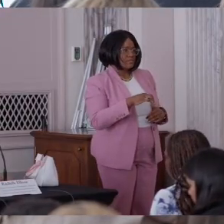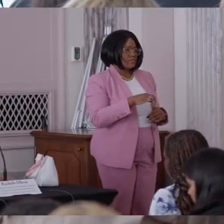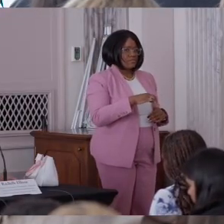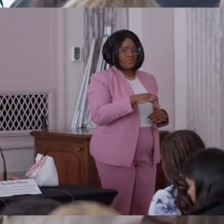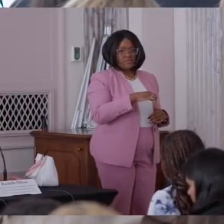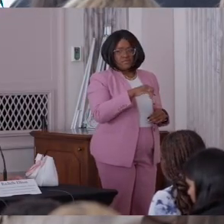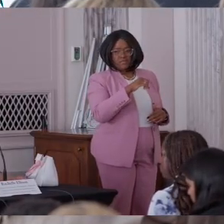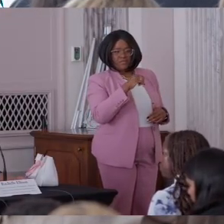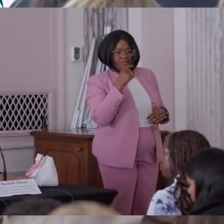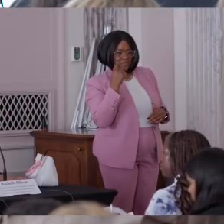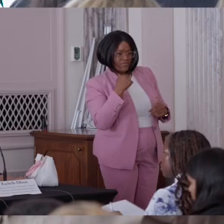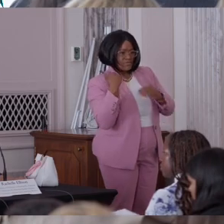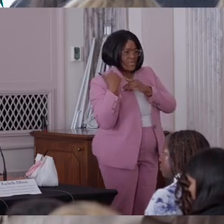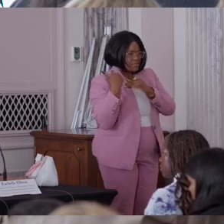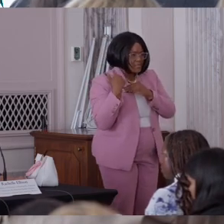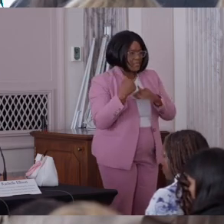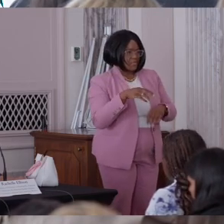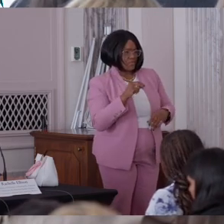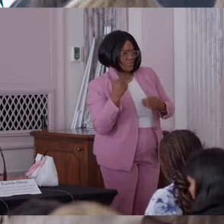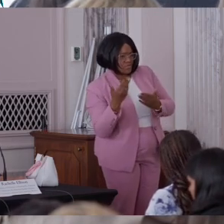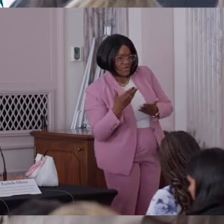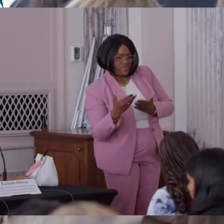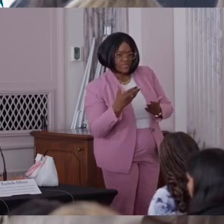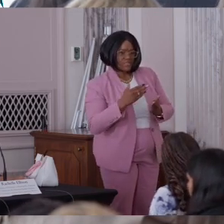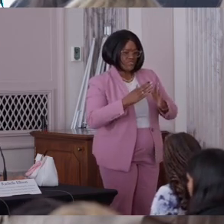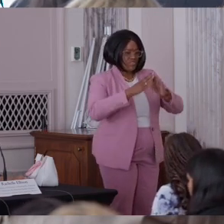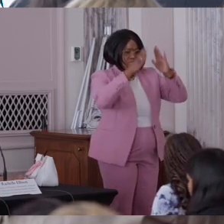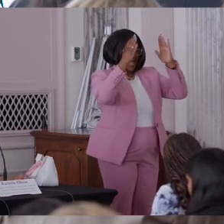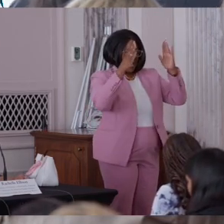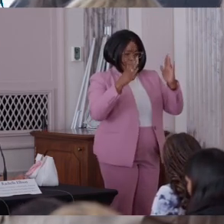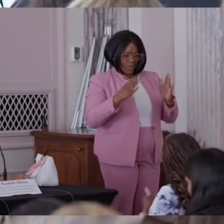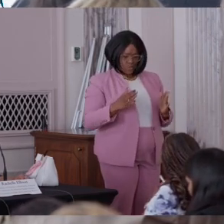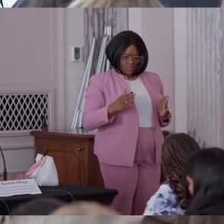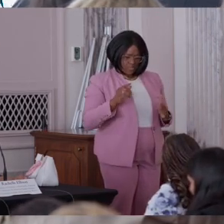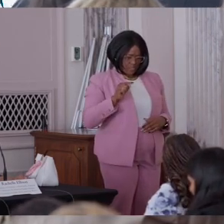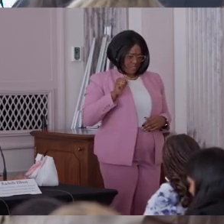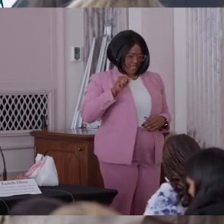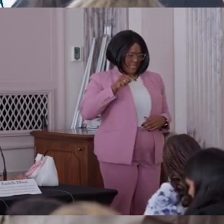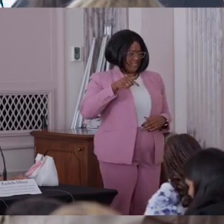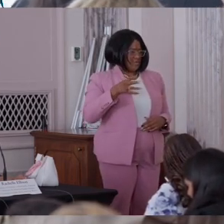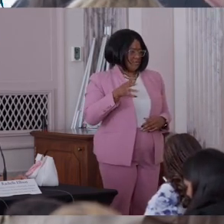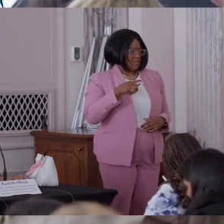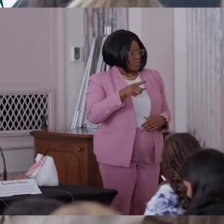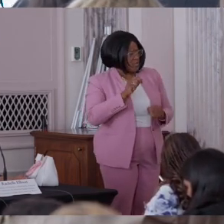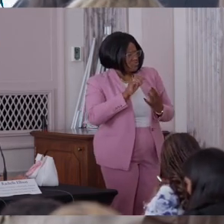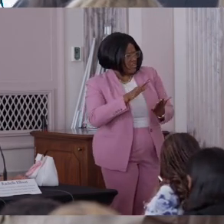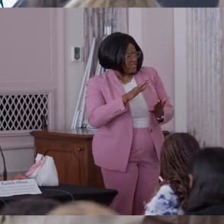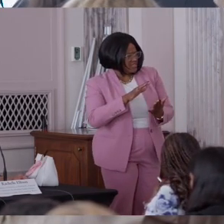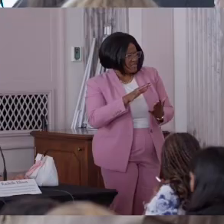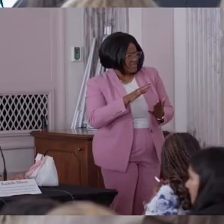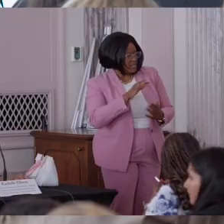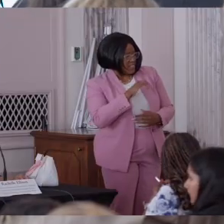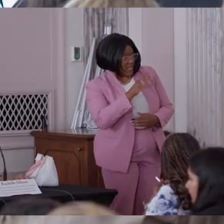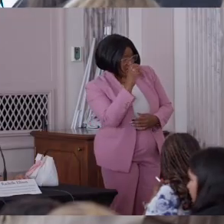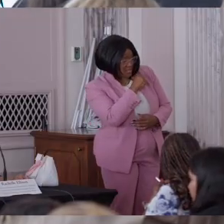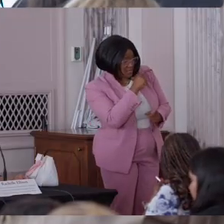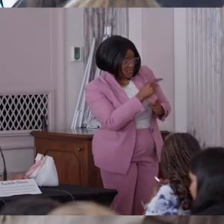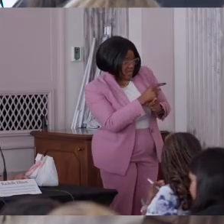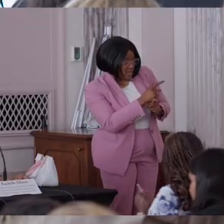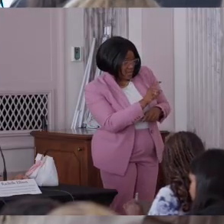does not engage anyone in services, but is just housing for free. Can you address whether those assumptions are